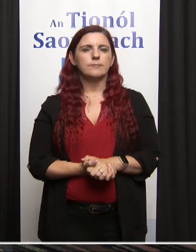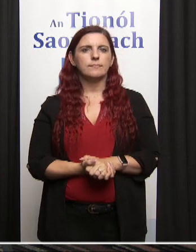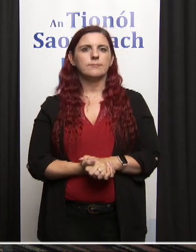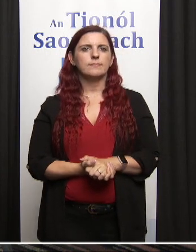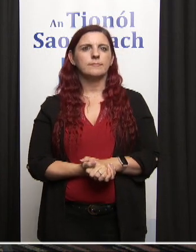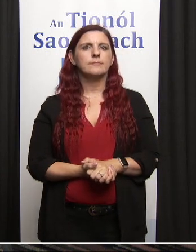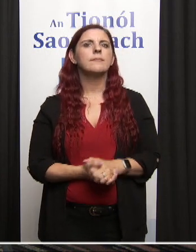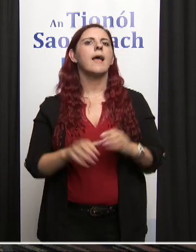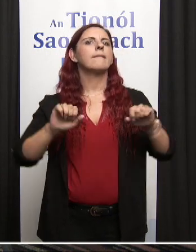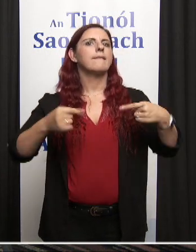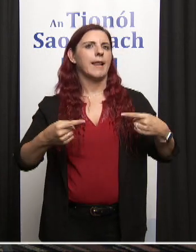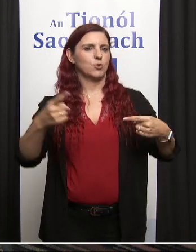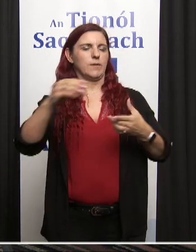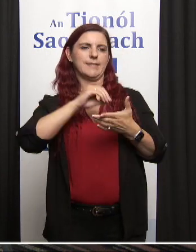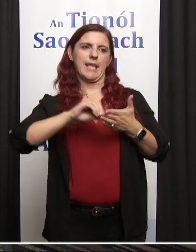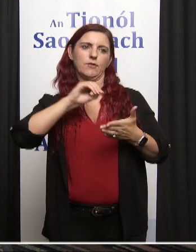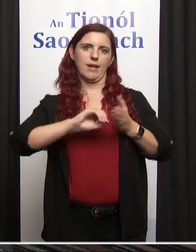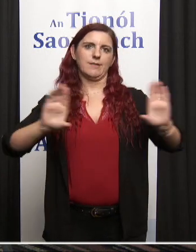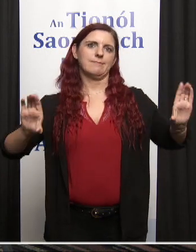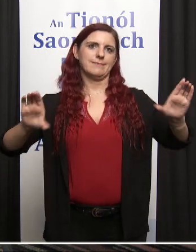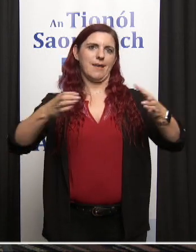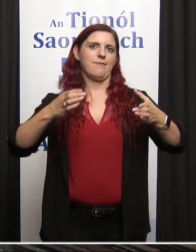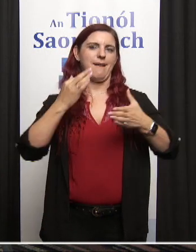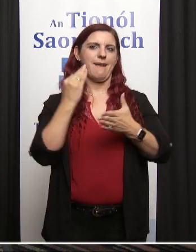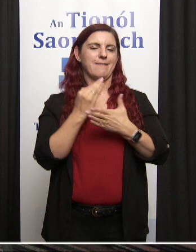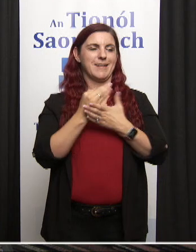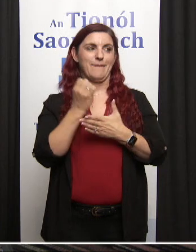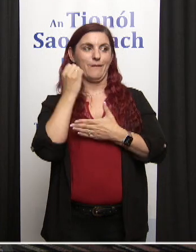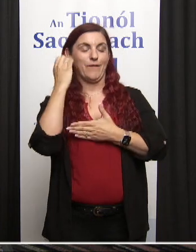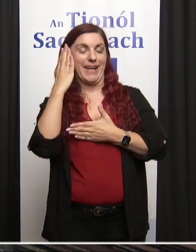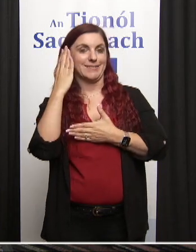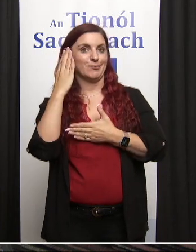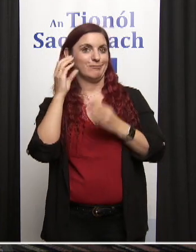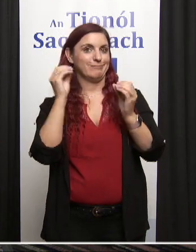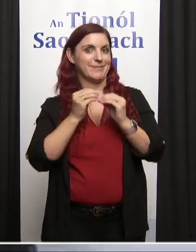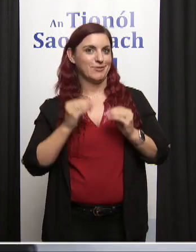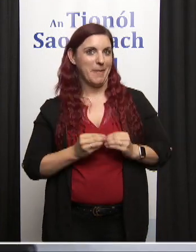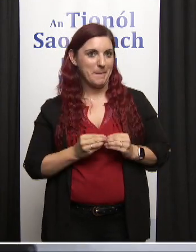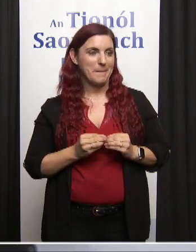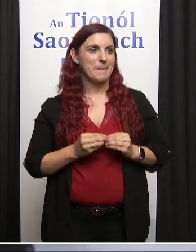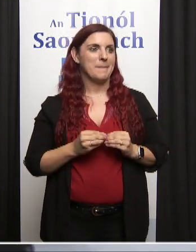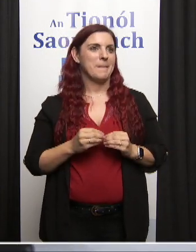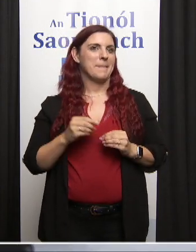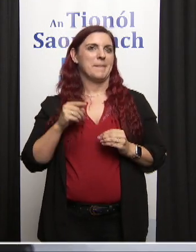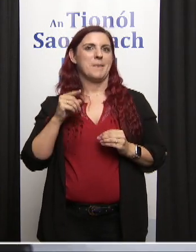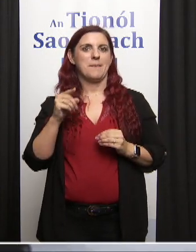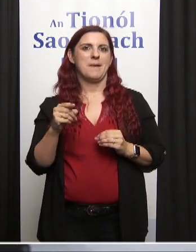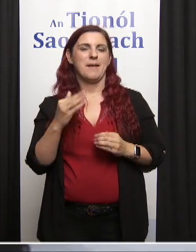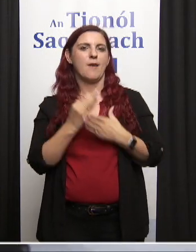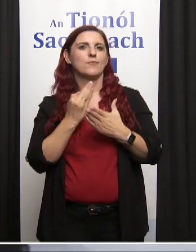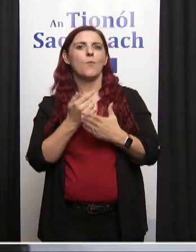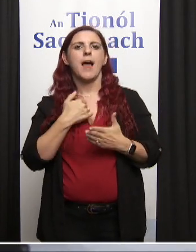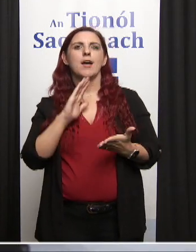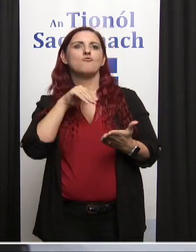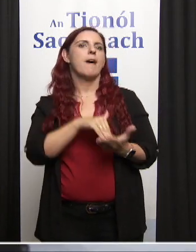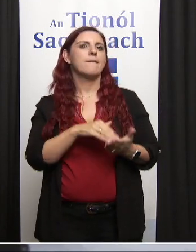And finally, to the Secretariat. Often when I get to these events, it reminds me when you arrive at Intercrow Park for a big game, and you just turn